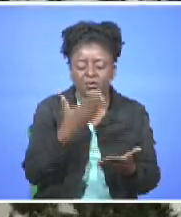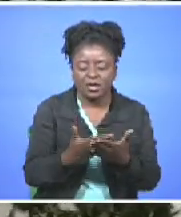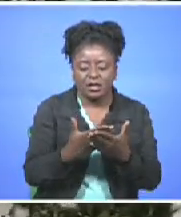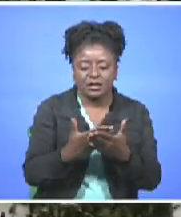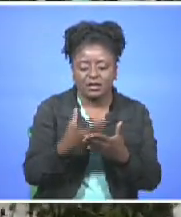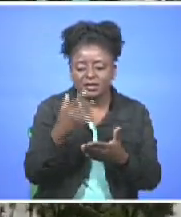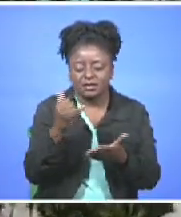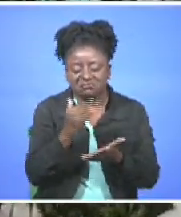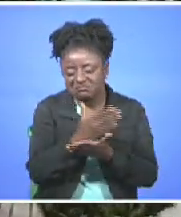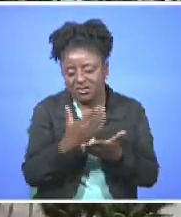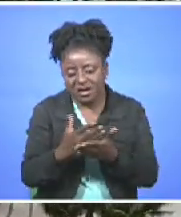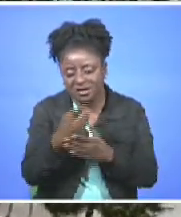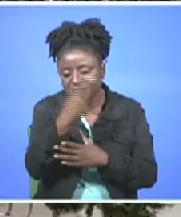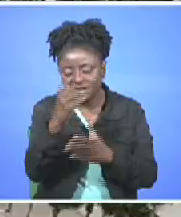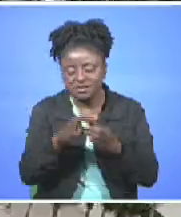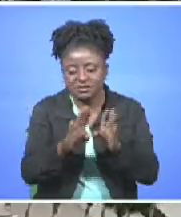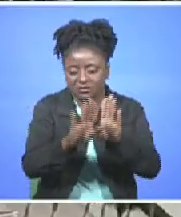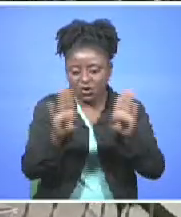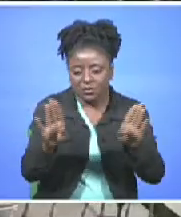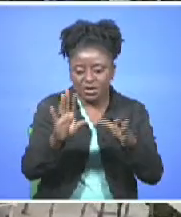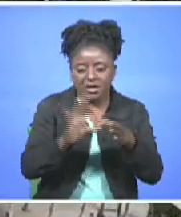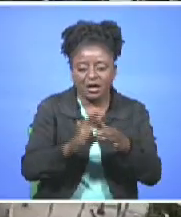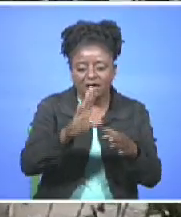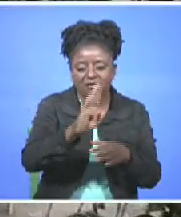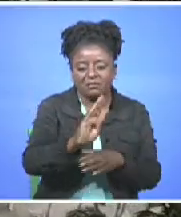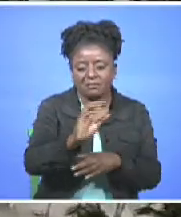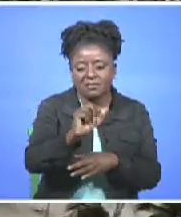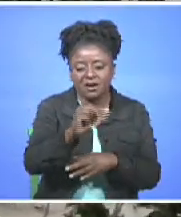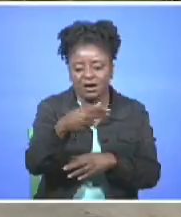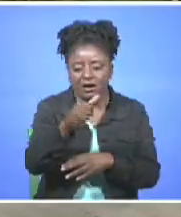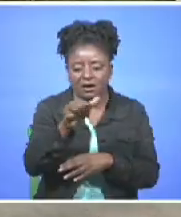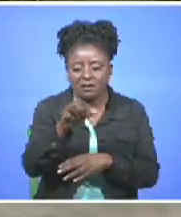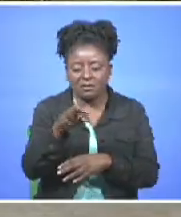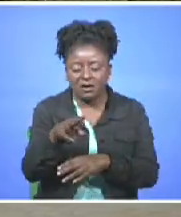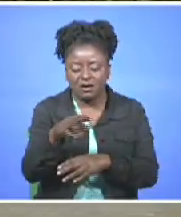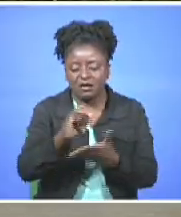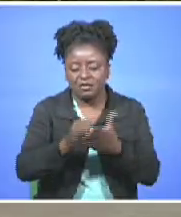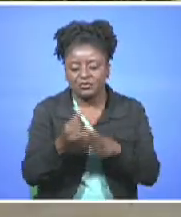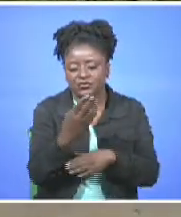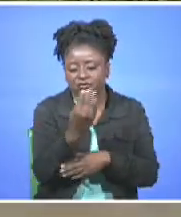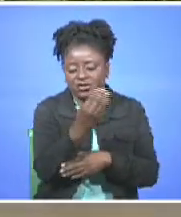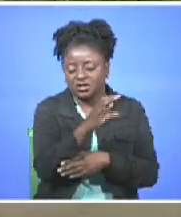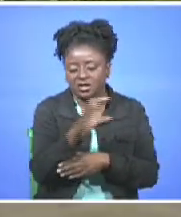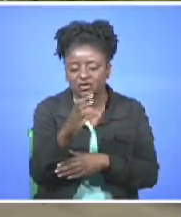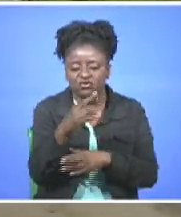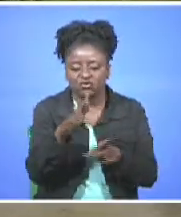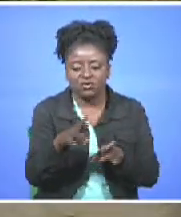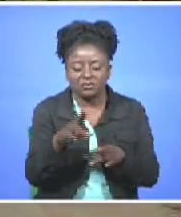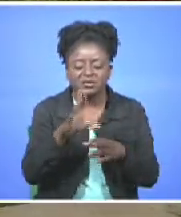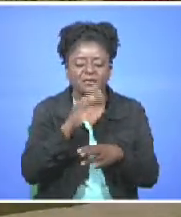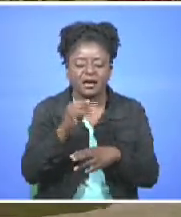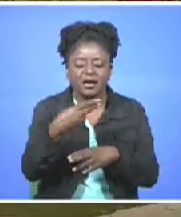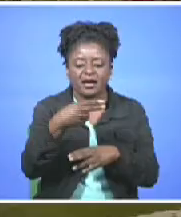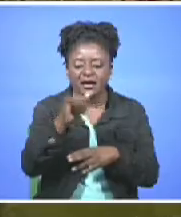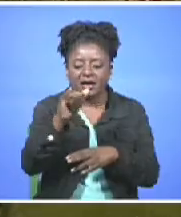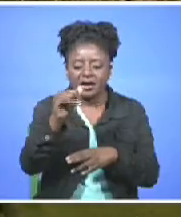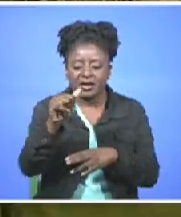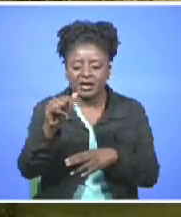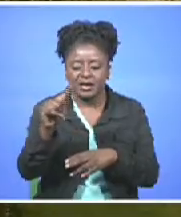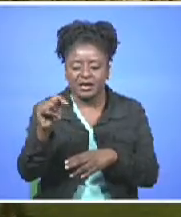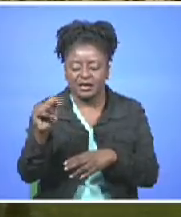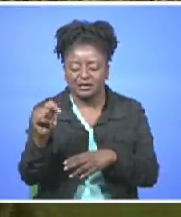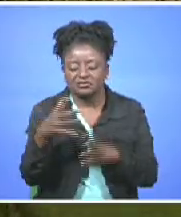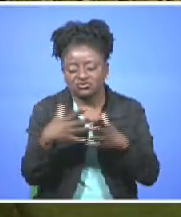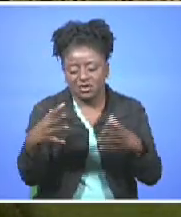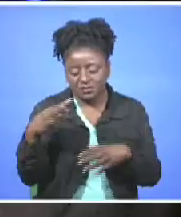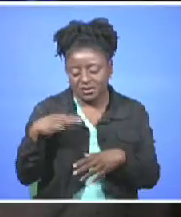opening of Bahamar. Those 1,400 rooms by Hyatt has been a great benefit to